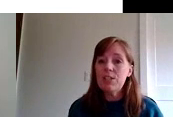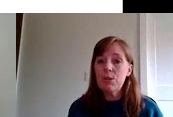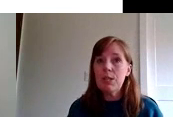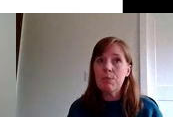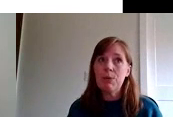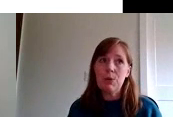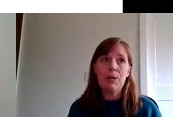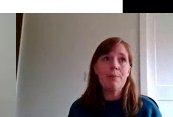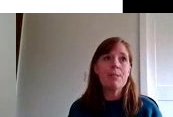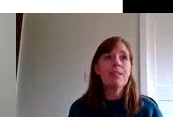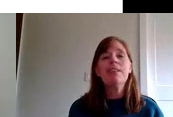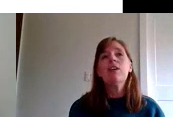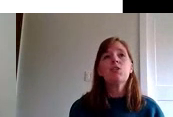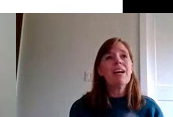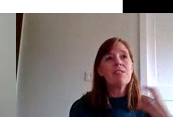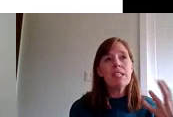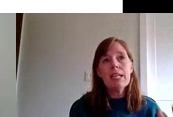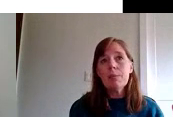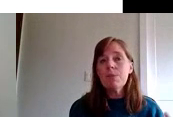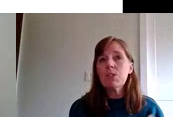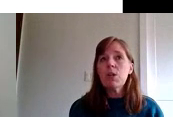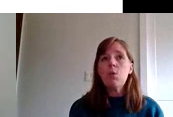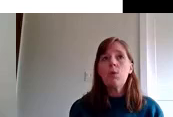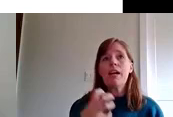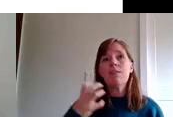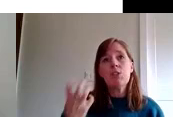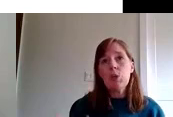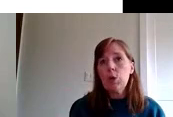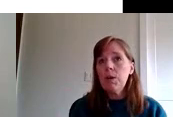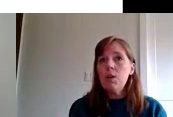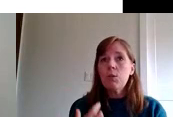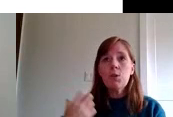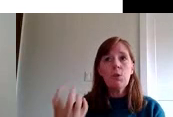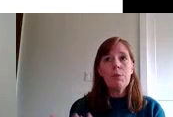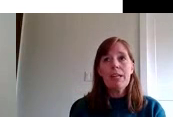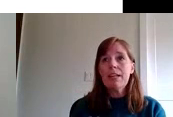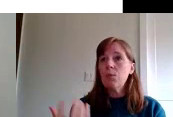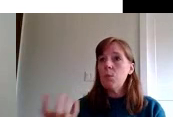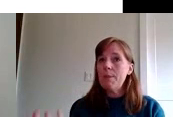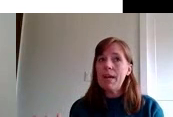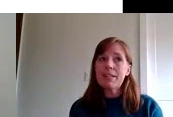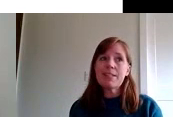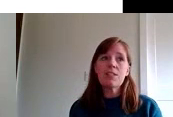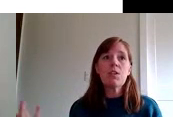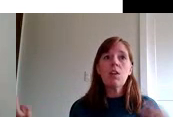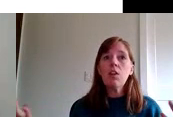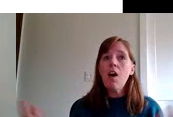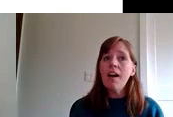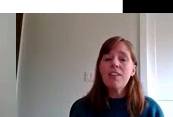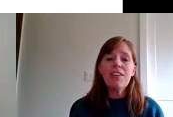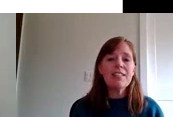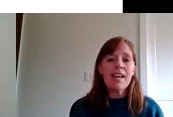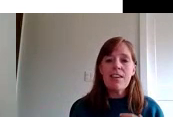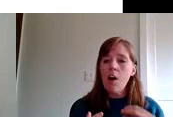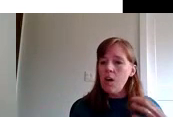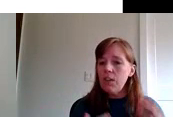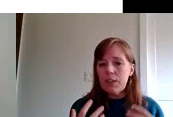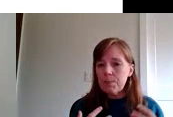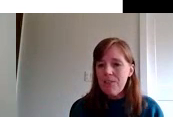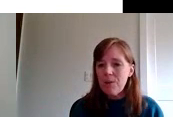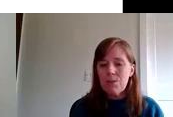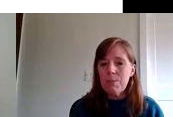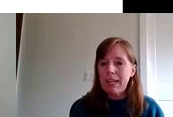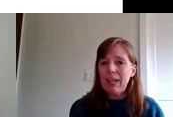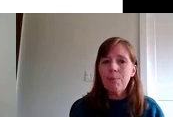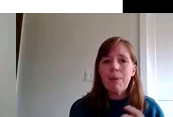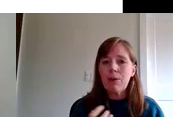built right into these programs. So we have Teams, we have Zoom, Google Meet, and WebEx. So there's a lot of things, and all